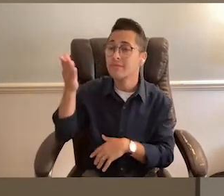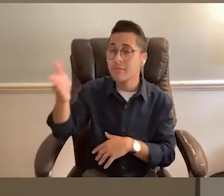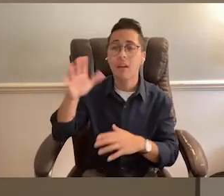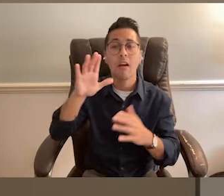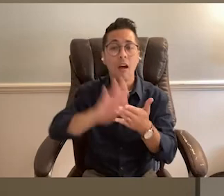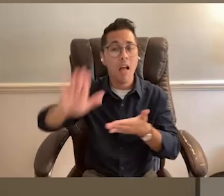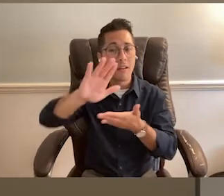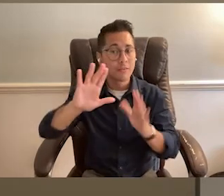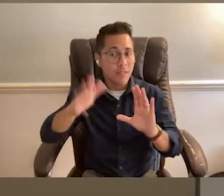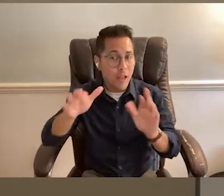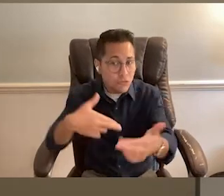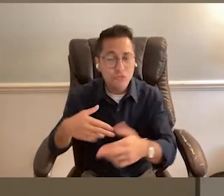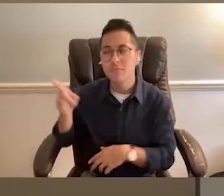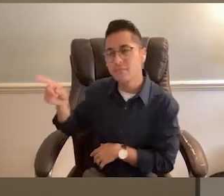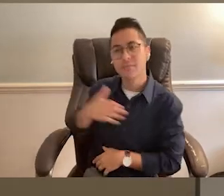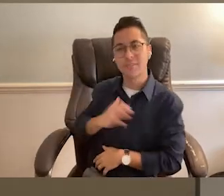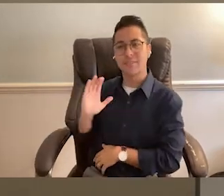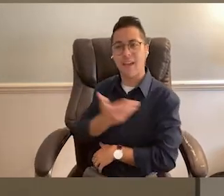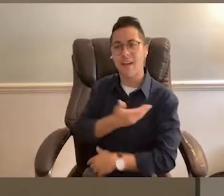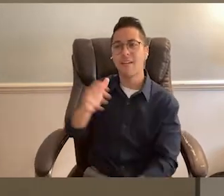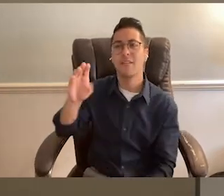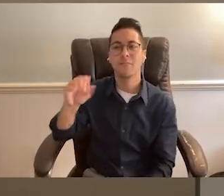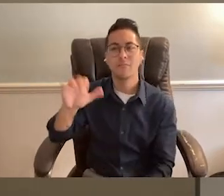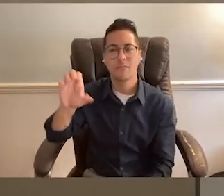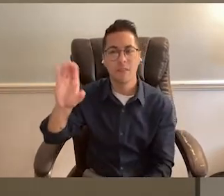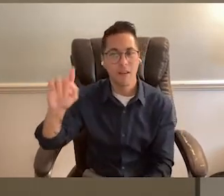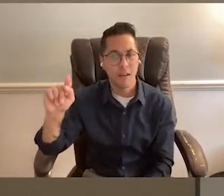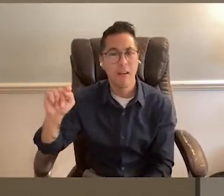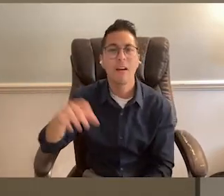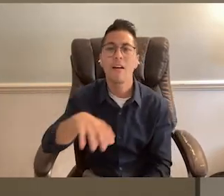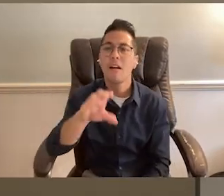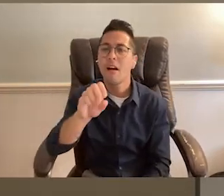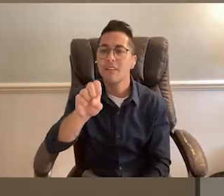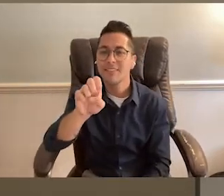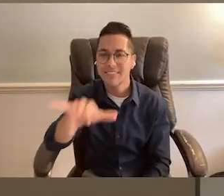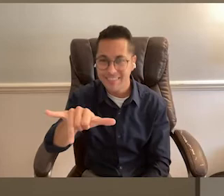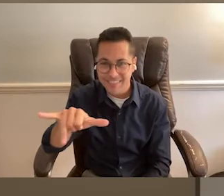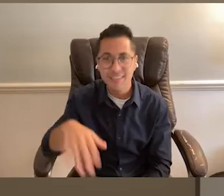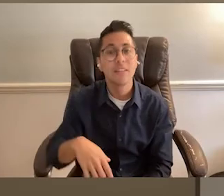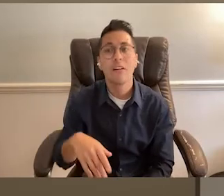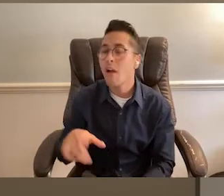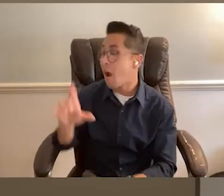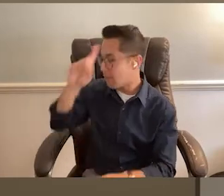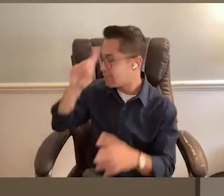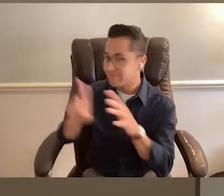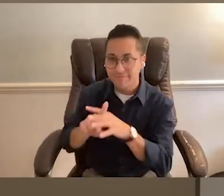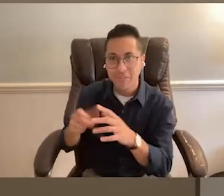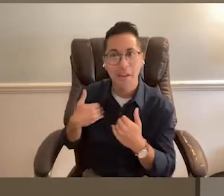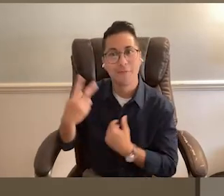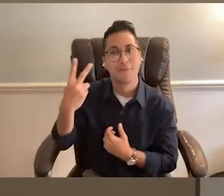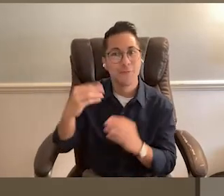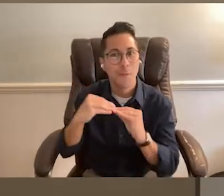an innovative college experience for young adults with intellectual differences, while providing transformational learning experiences to university students,